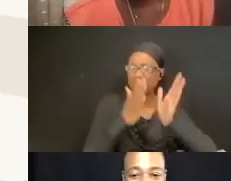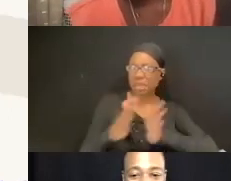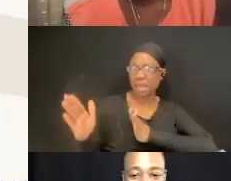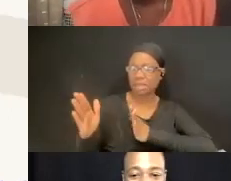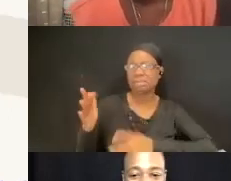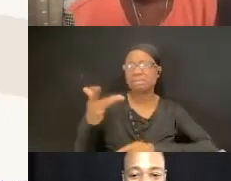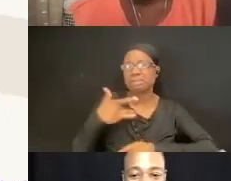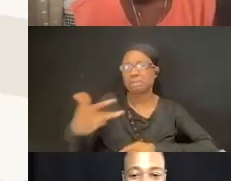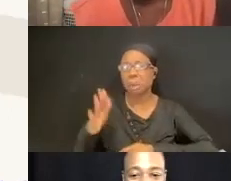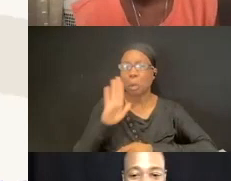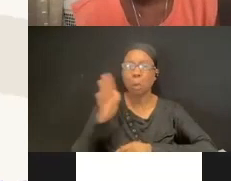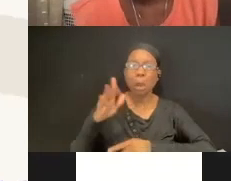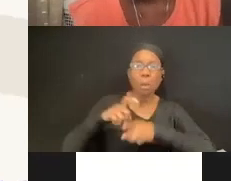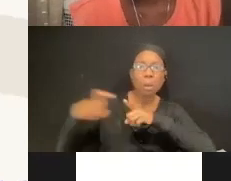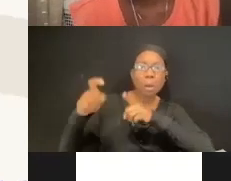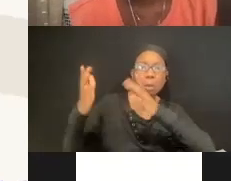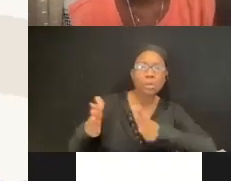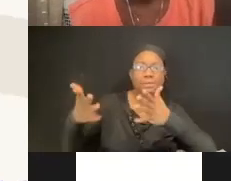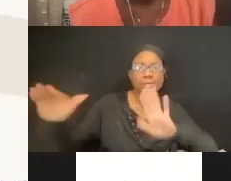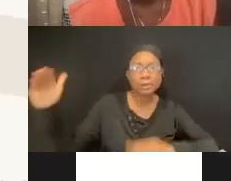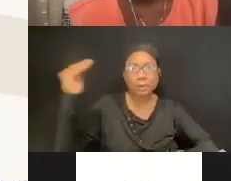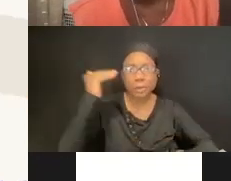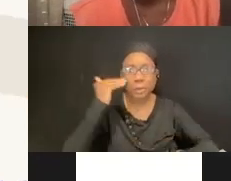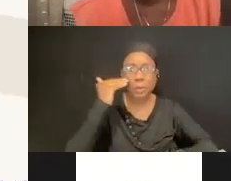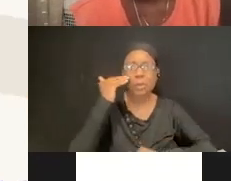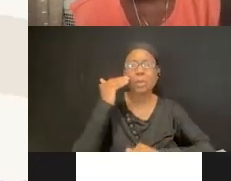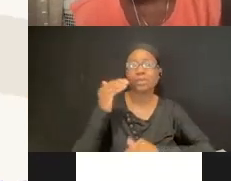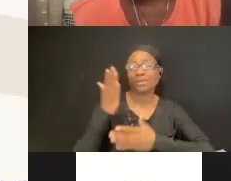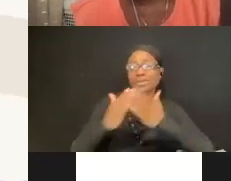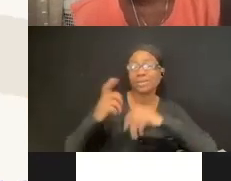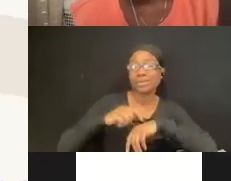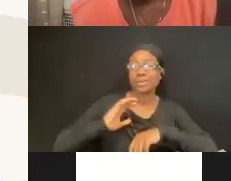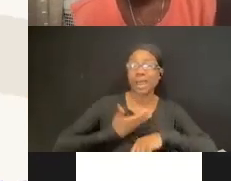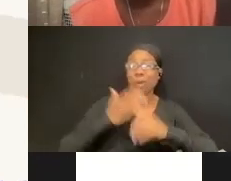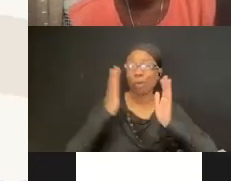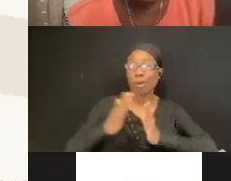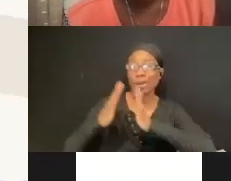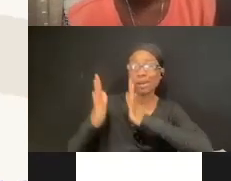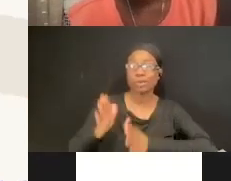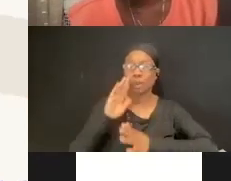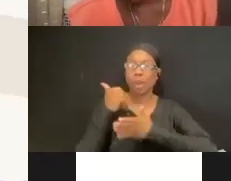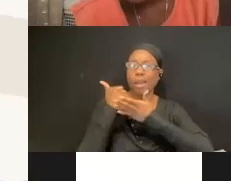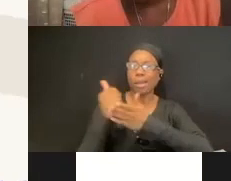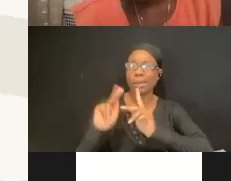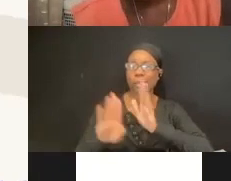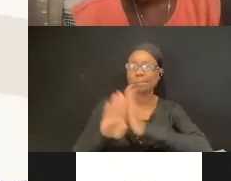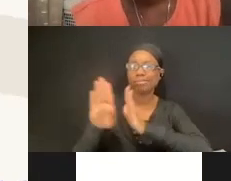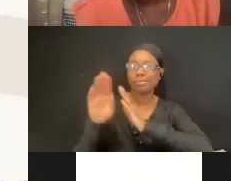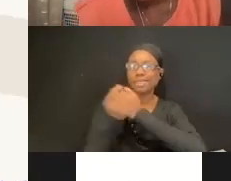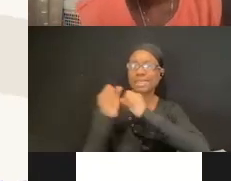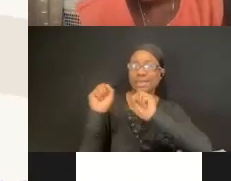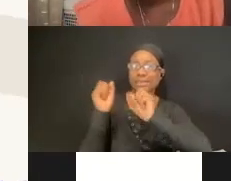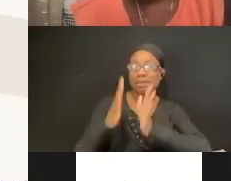with helping people navigate safety plans that look like having a dispute with someone who might be an intimate